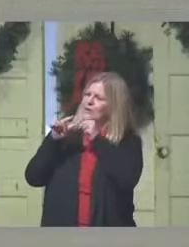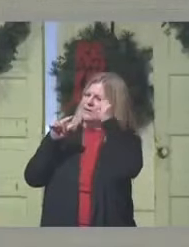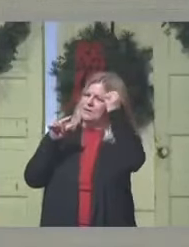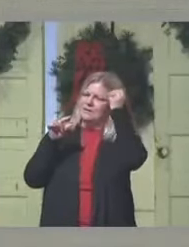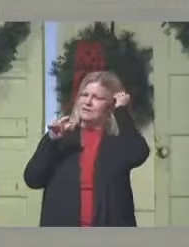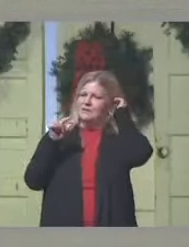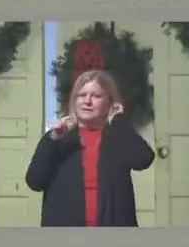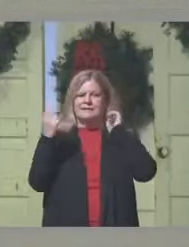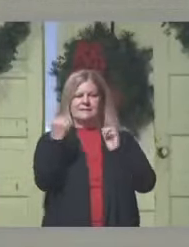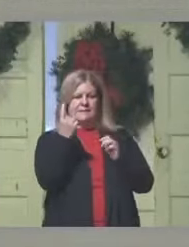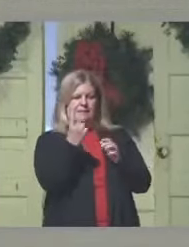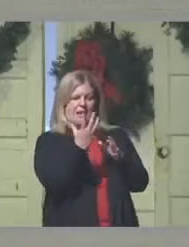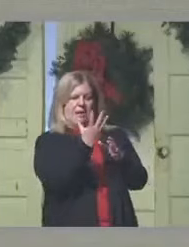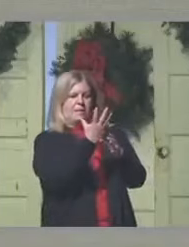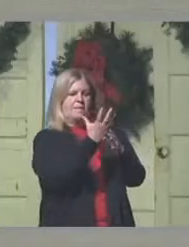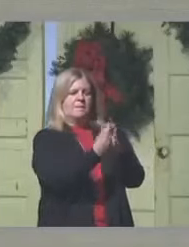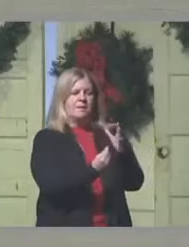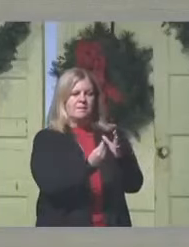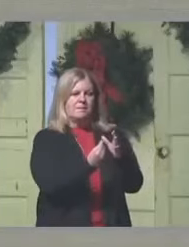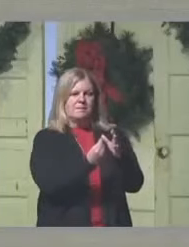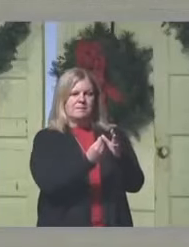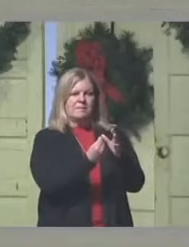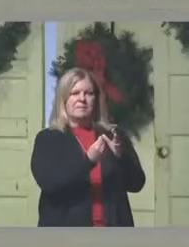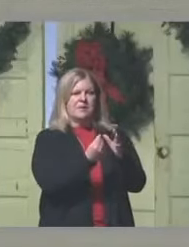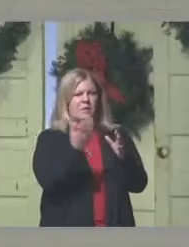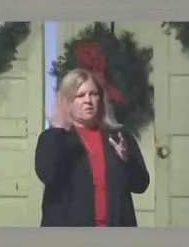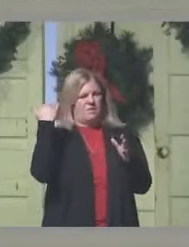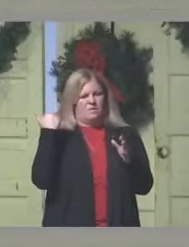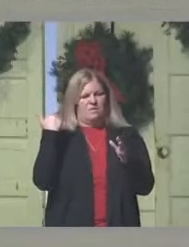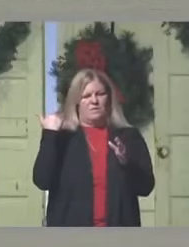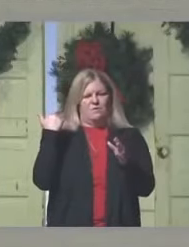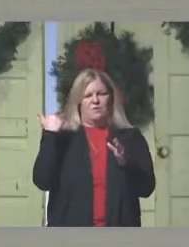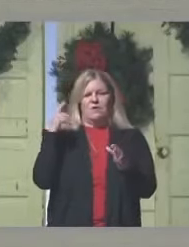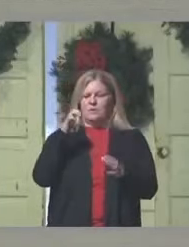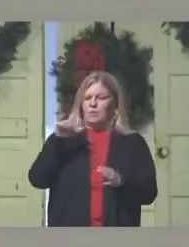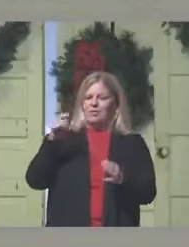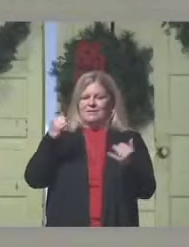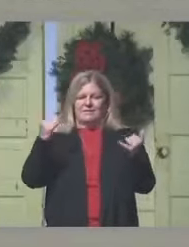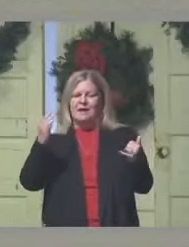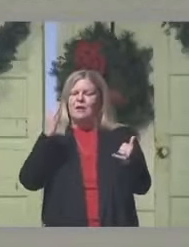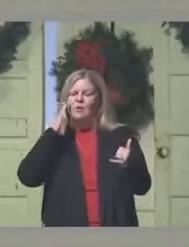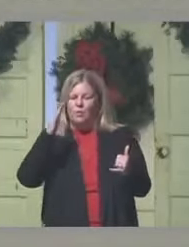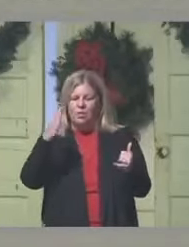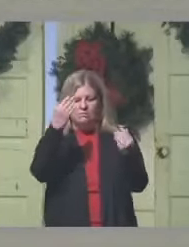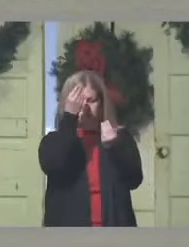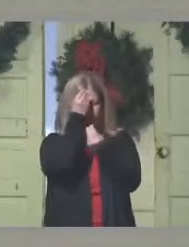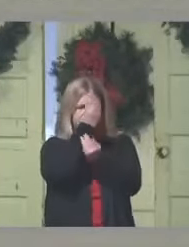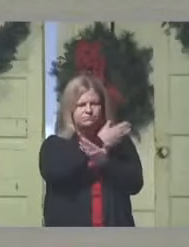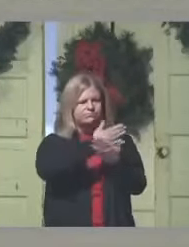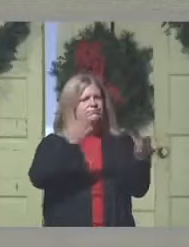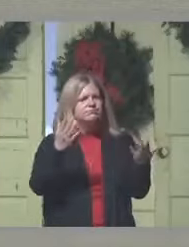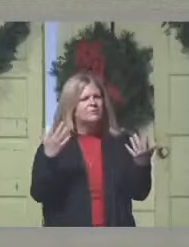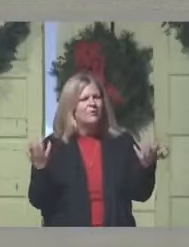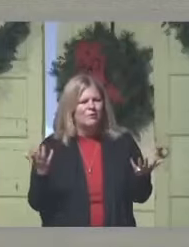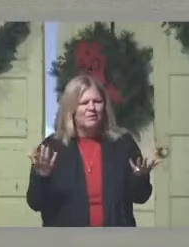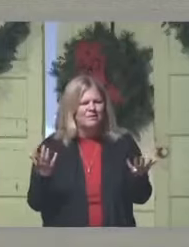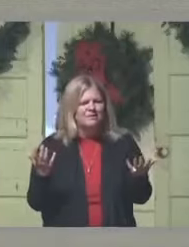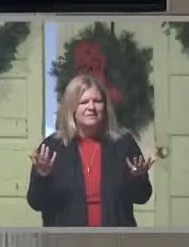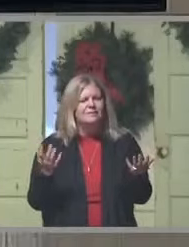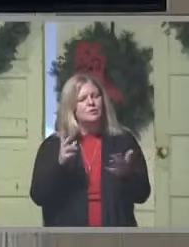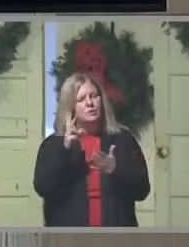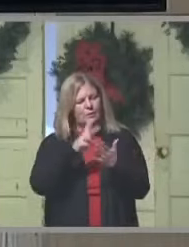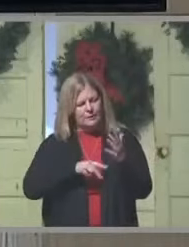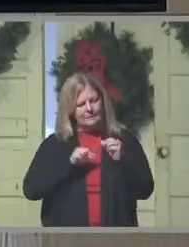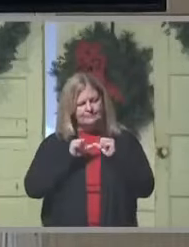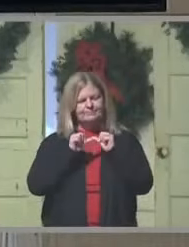been missing in the preaching of God's Word that Paul was now going to make known. And what is that? Let's